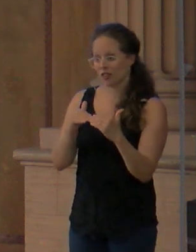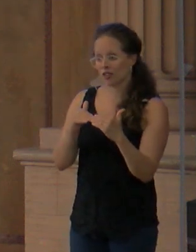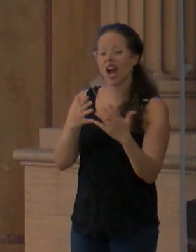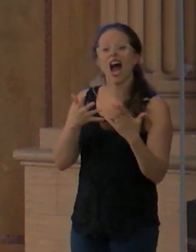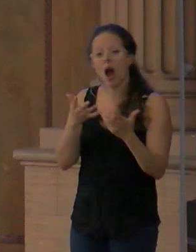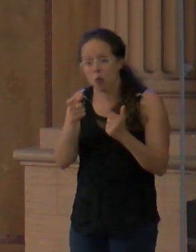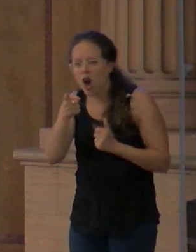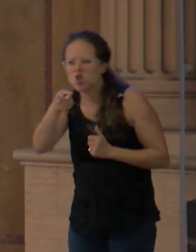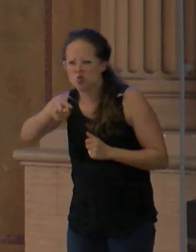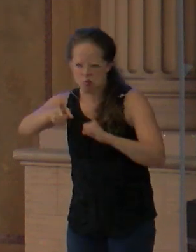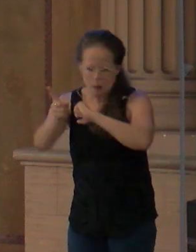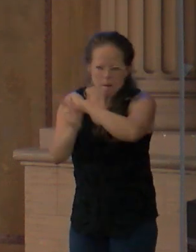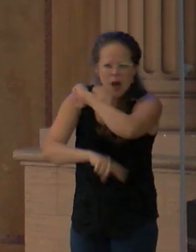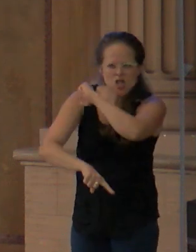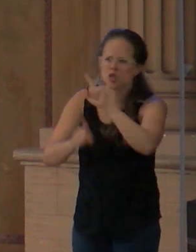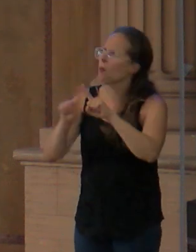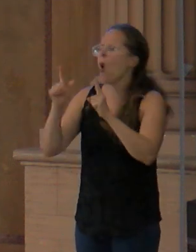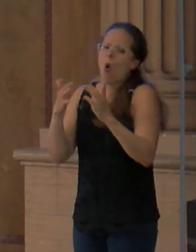I want to be forgiven,